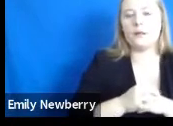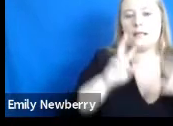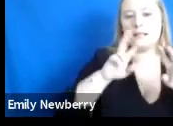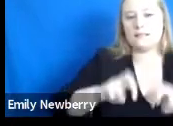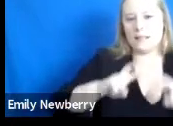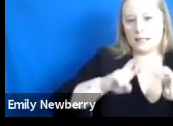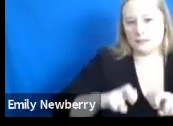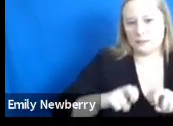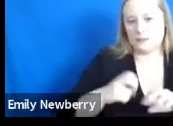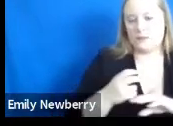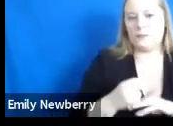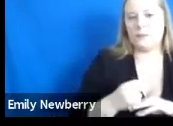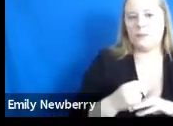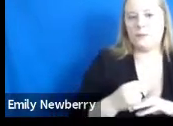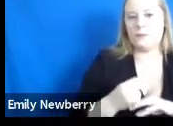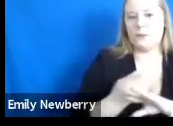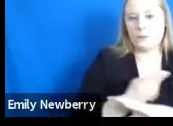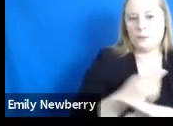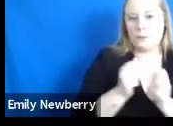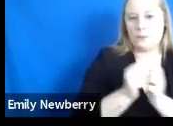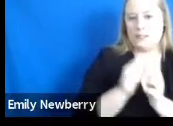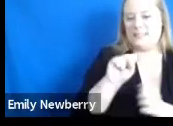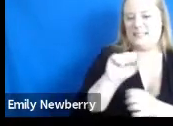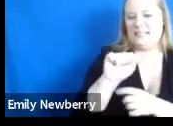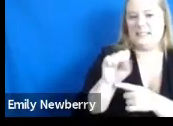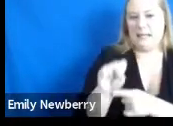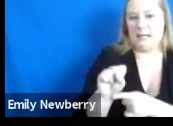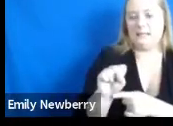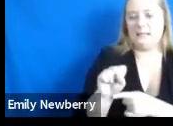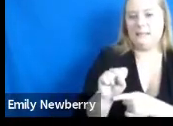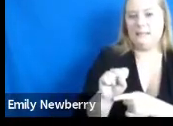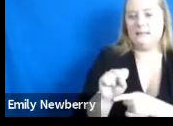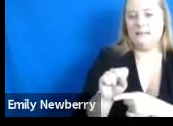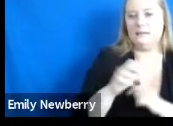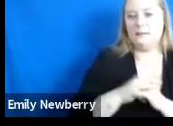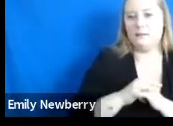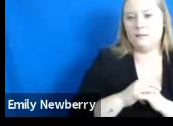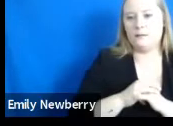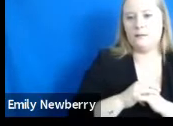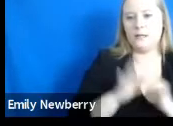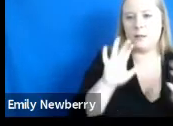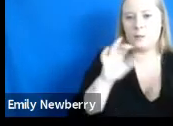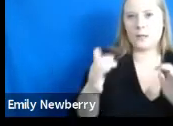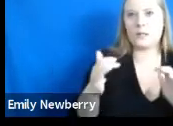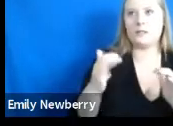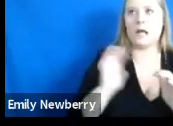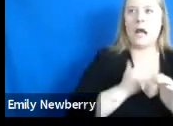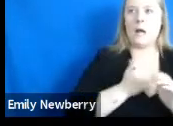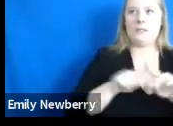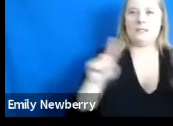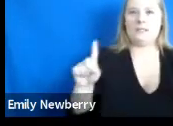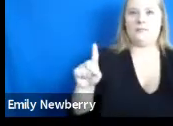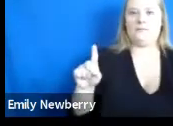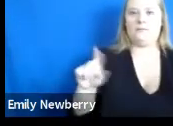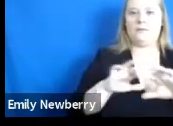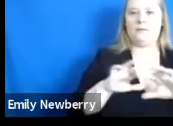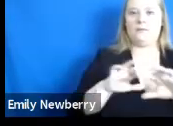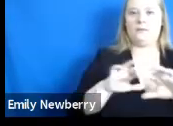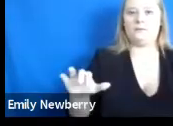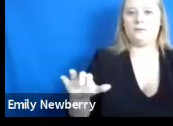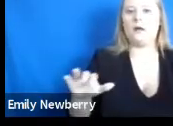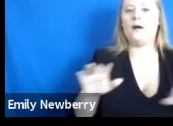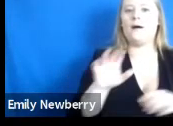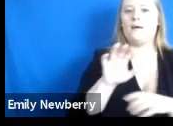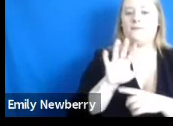in SAS, and we compared our significant difference at a level of significance of